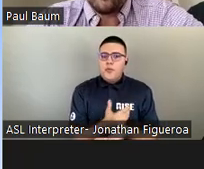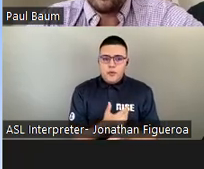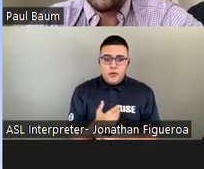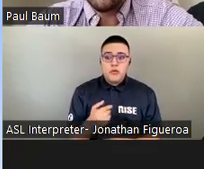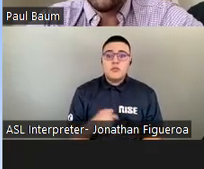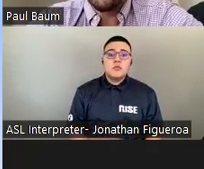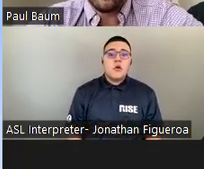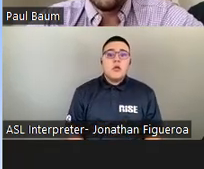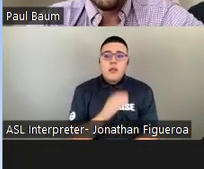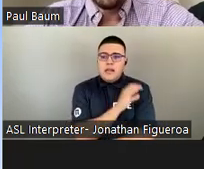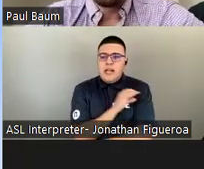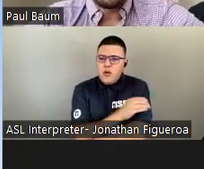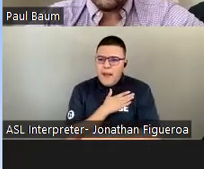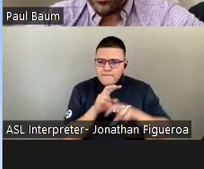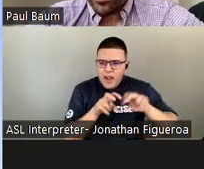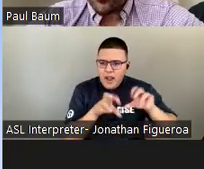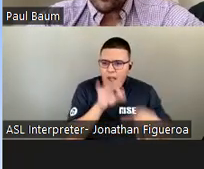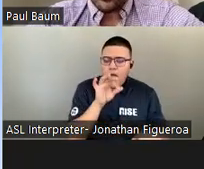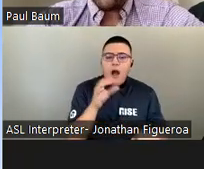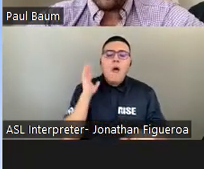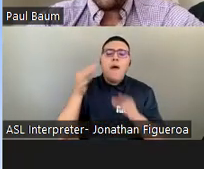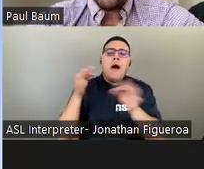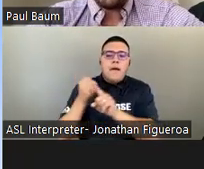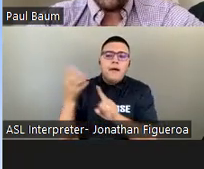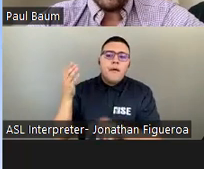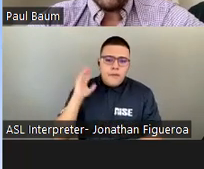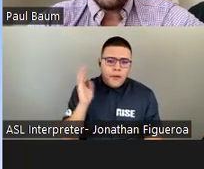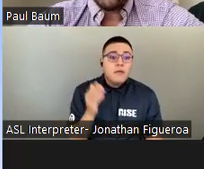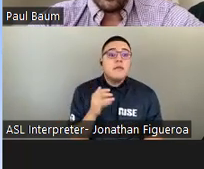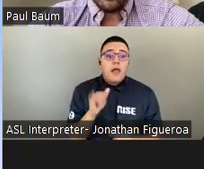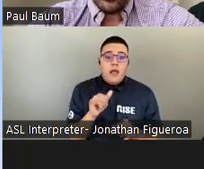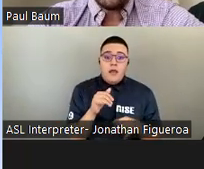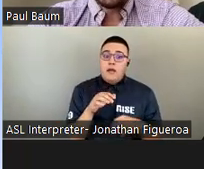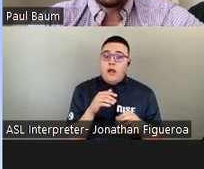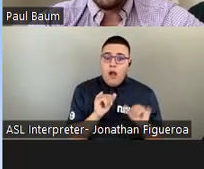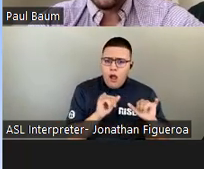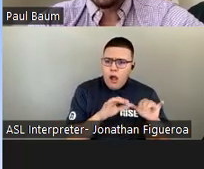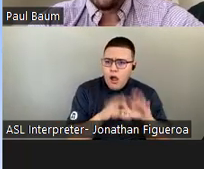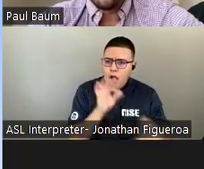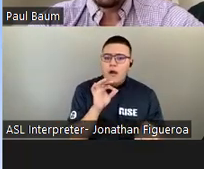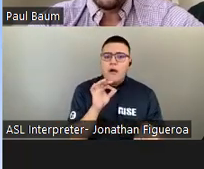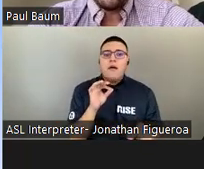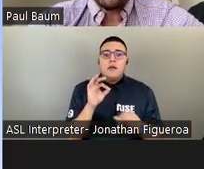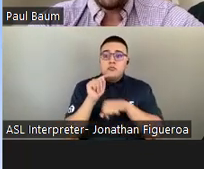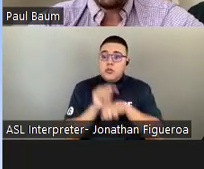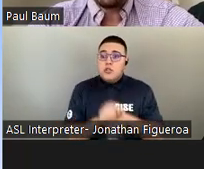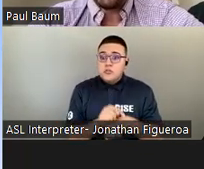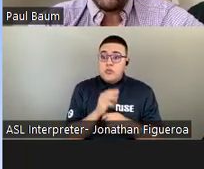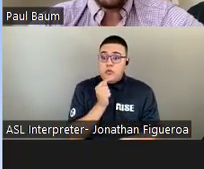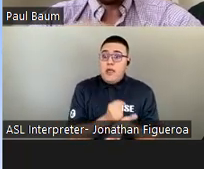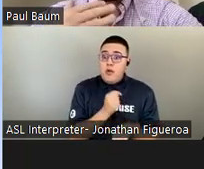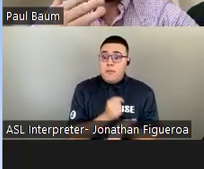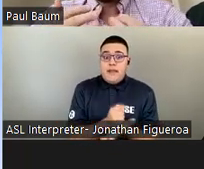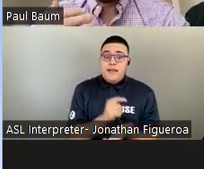clinical findings in a little bit, but a lot of the findings are that, hey, traditional therapy may not